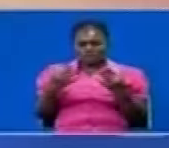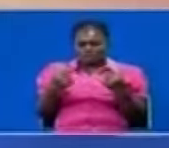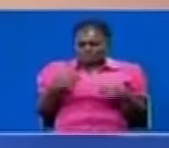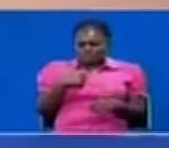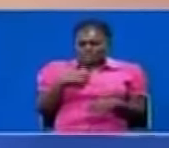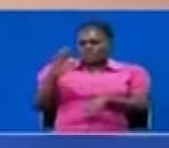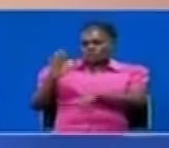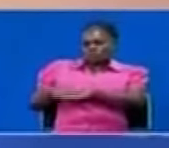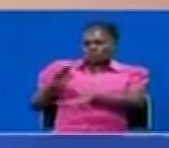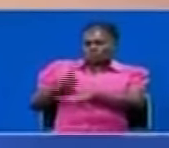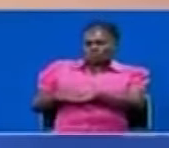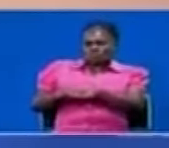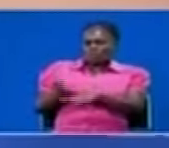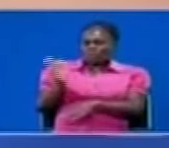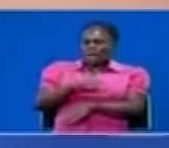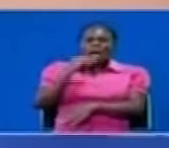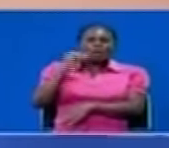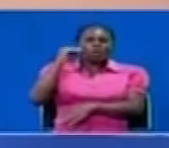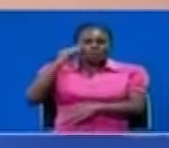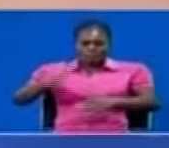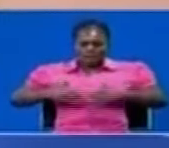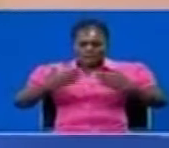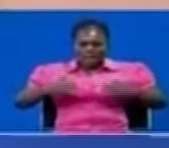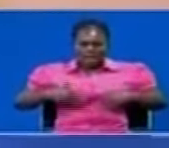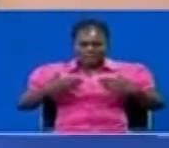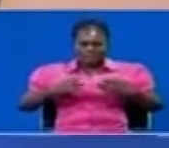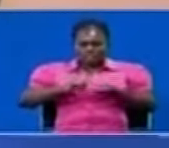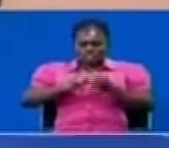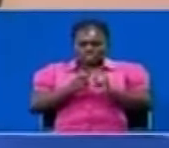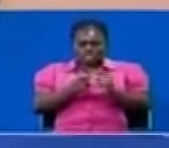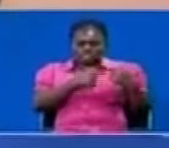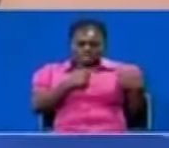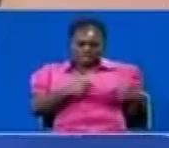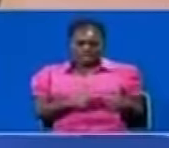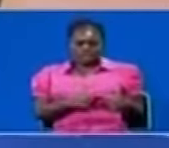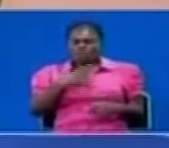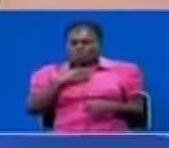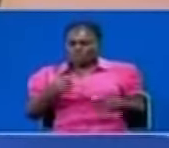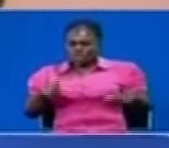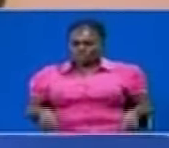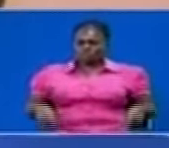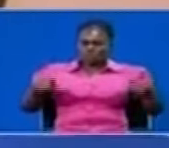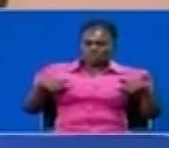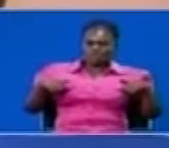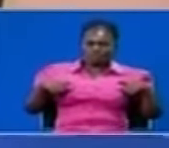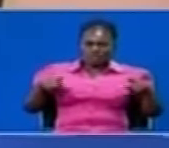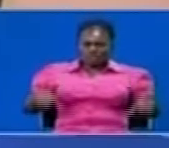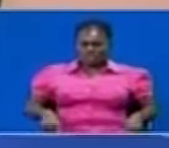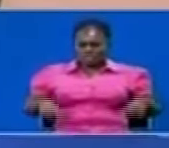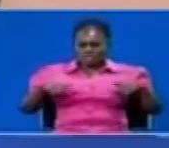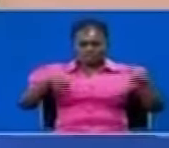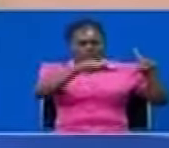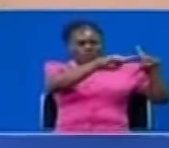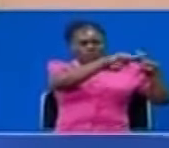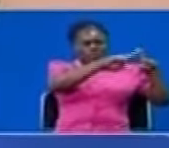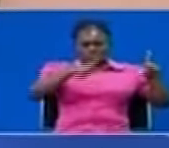feeling, and they go home happy and rejuvenated with a willingness and a willpower to live and to live a positive